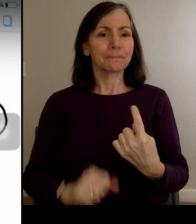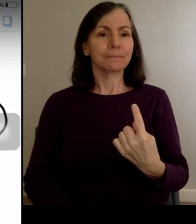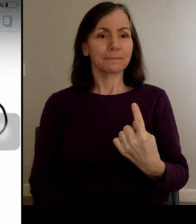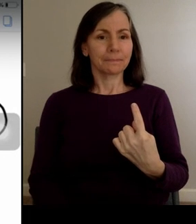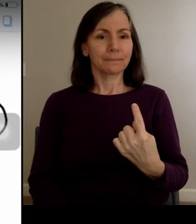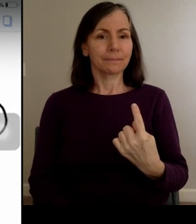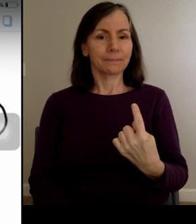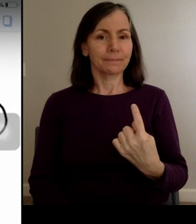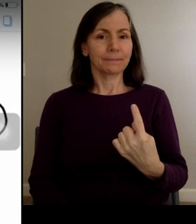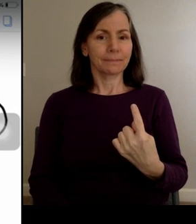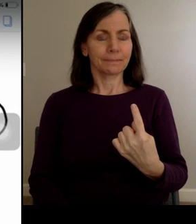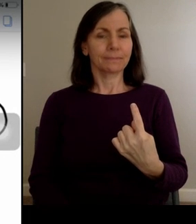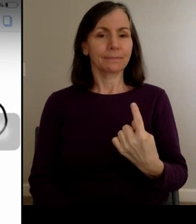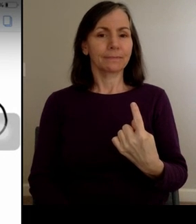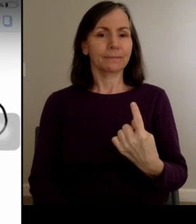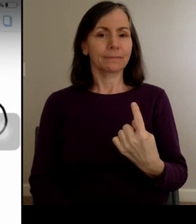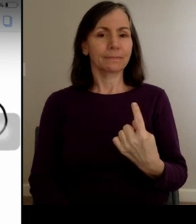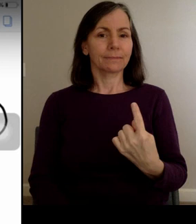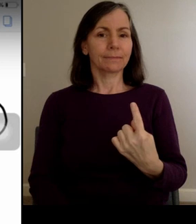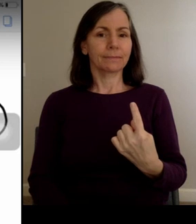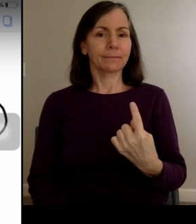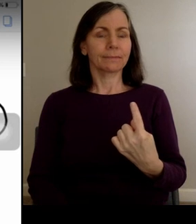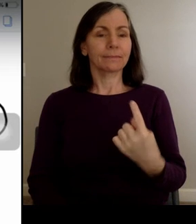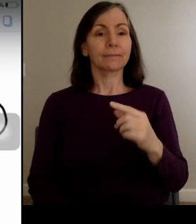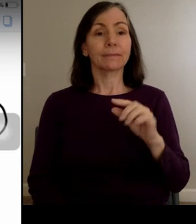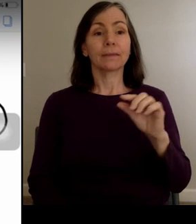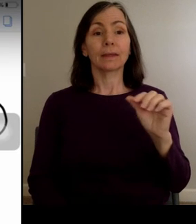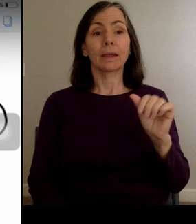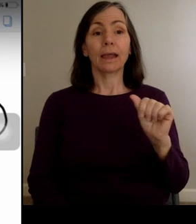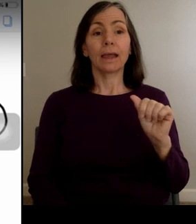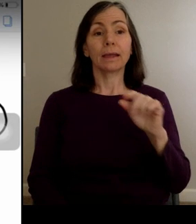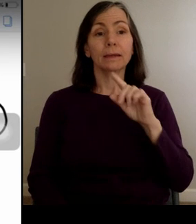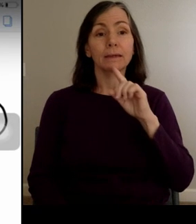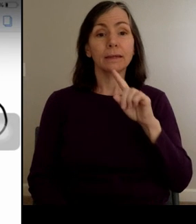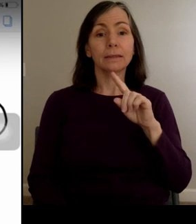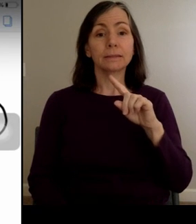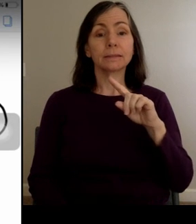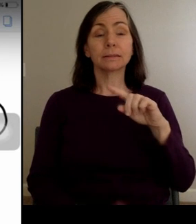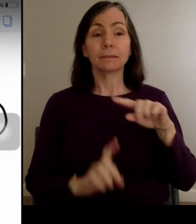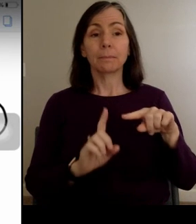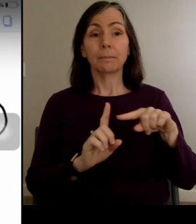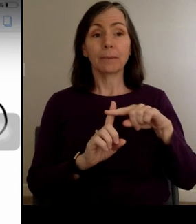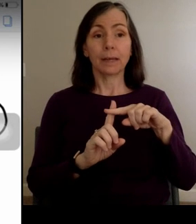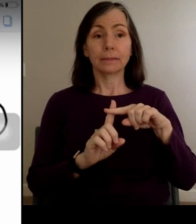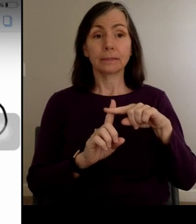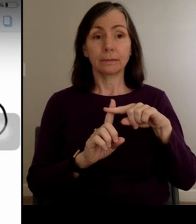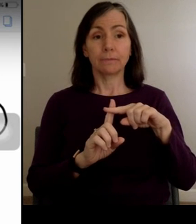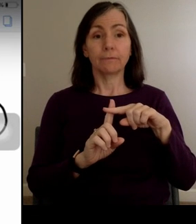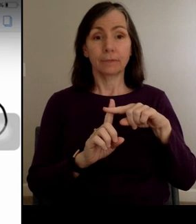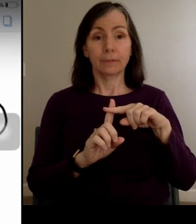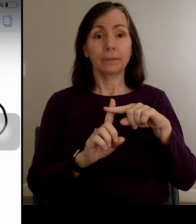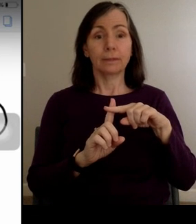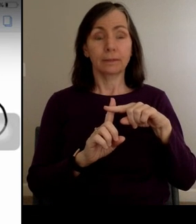I'm going to write a is positive.